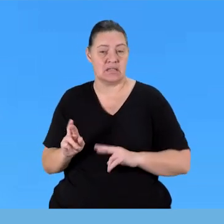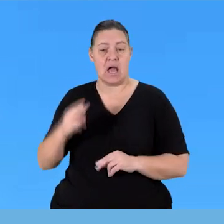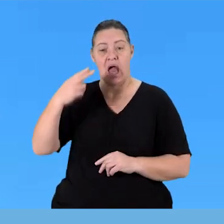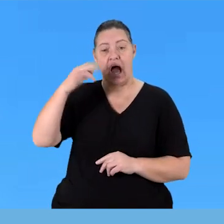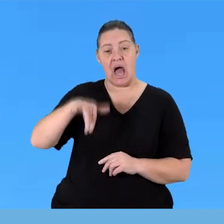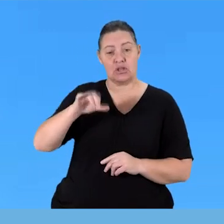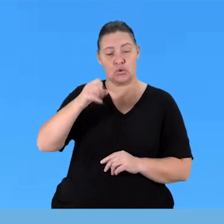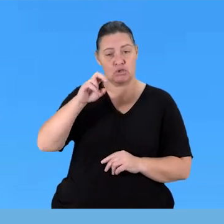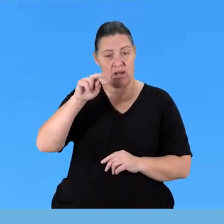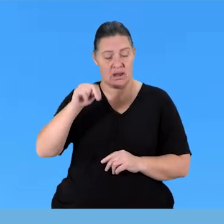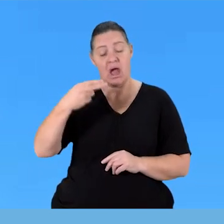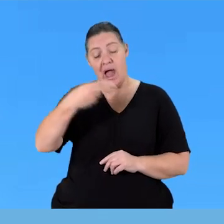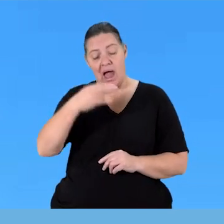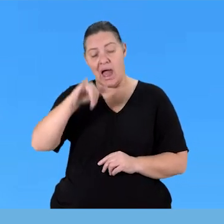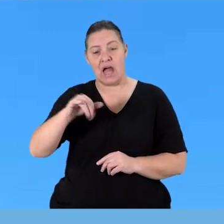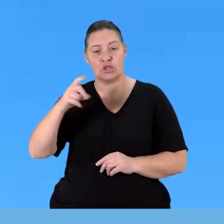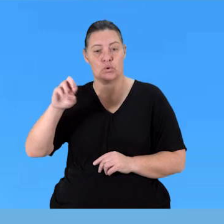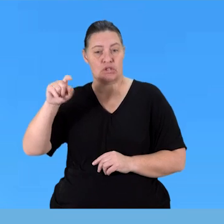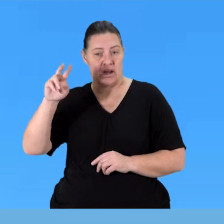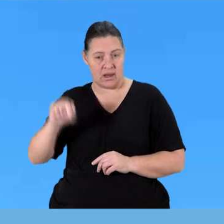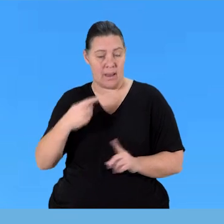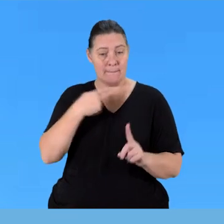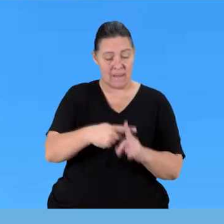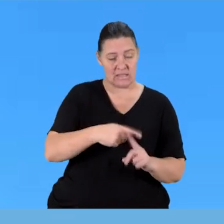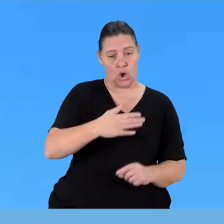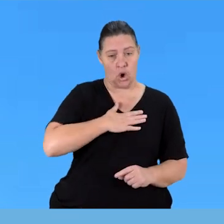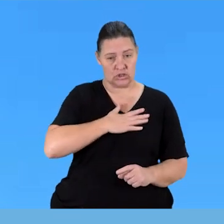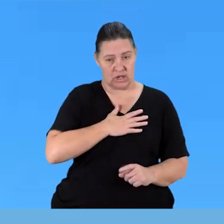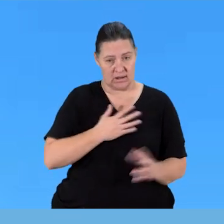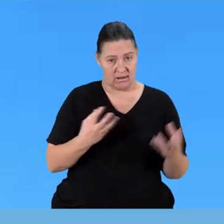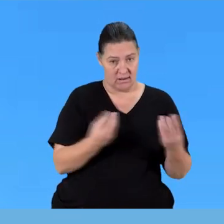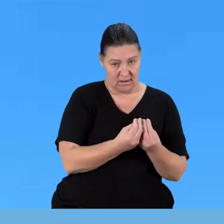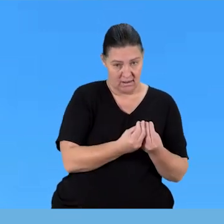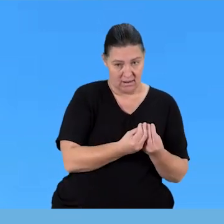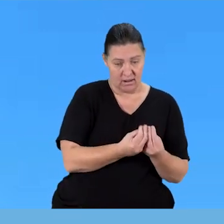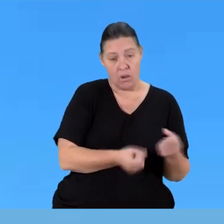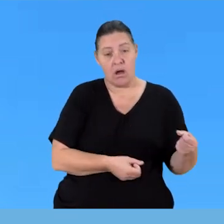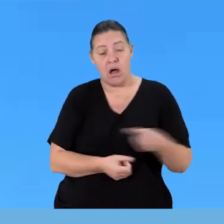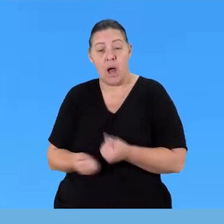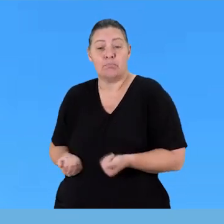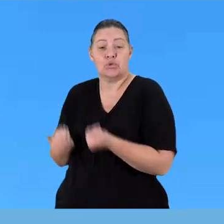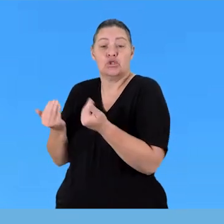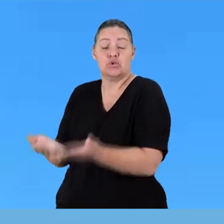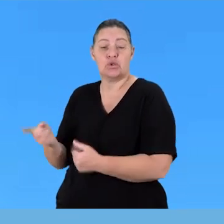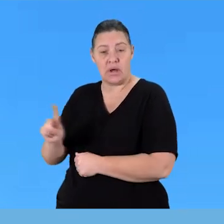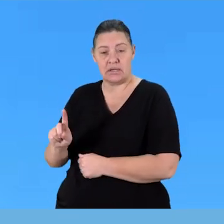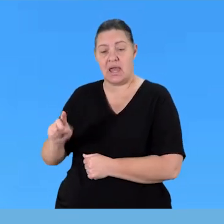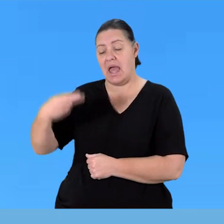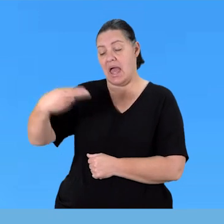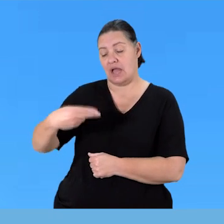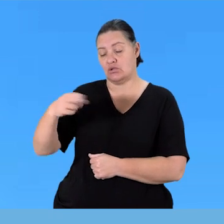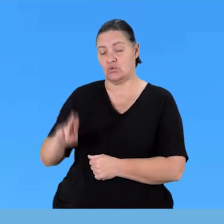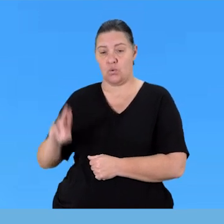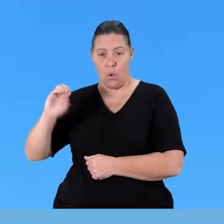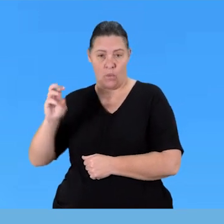hydrogen plus oxygen, we are going to produce our H2O, which is